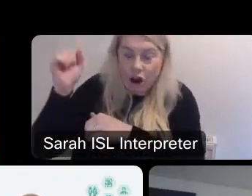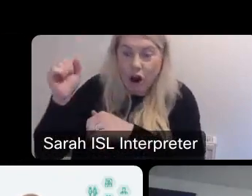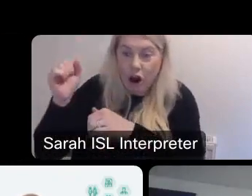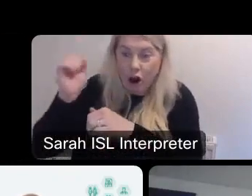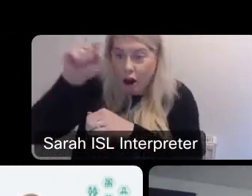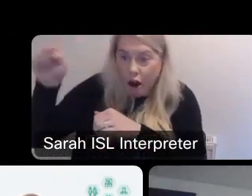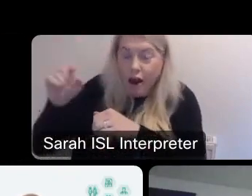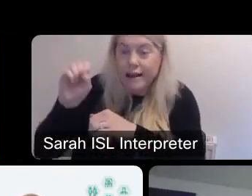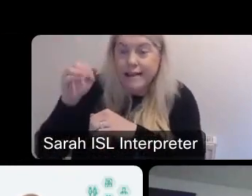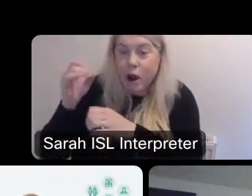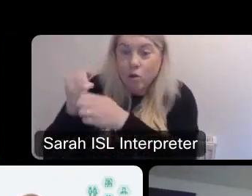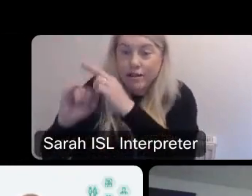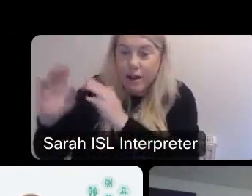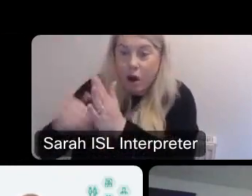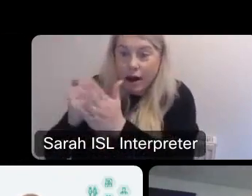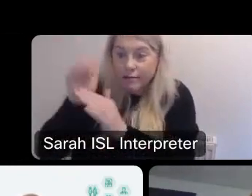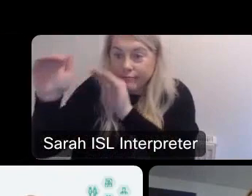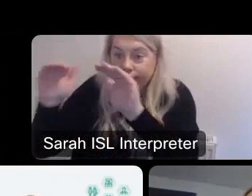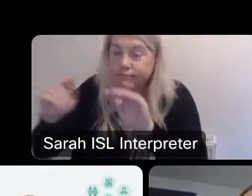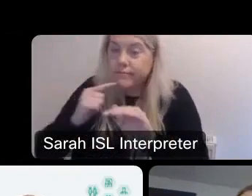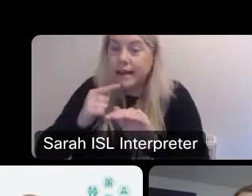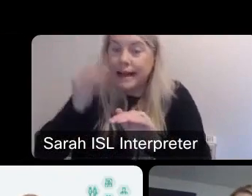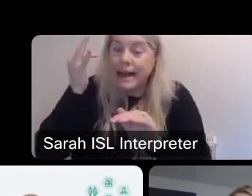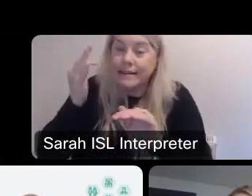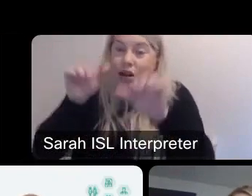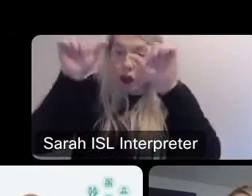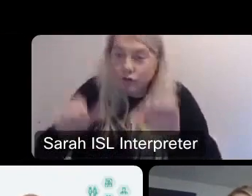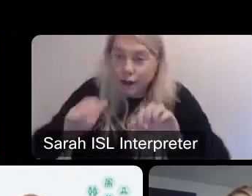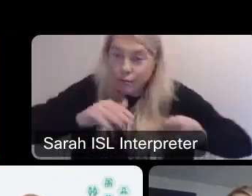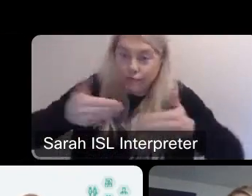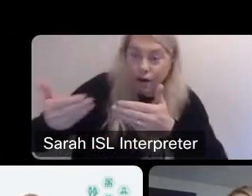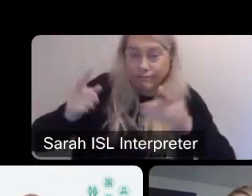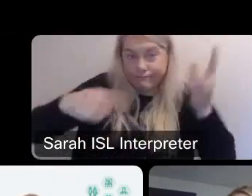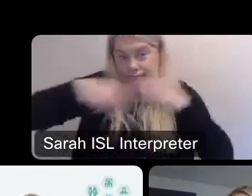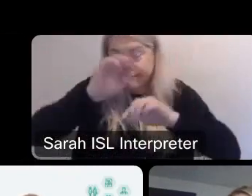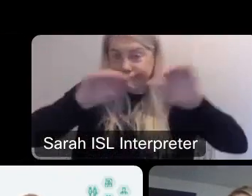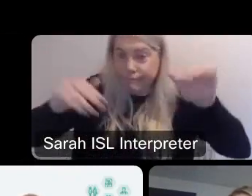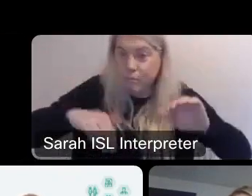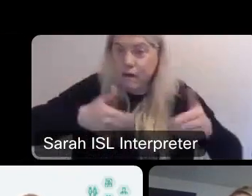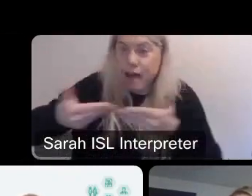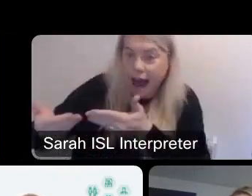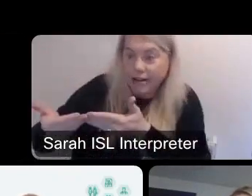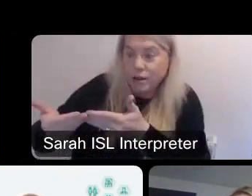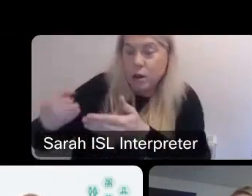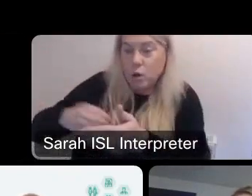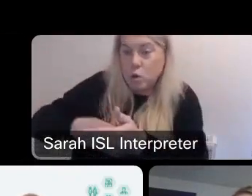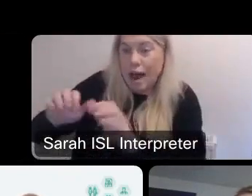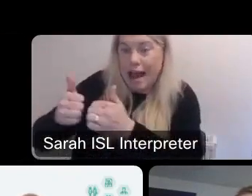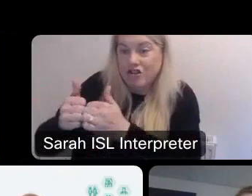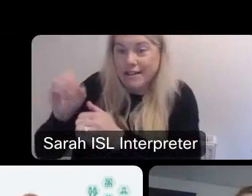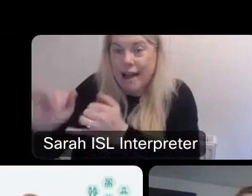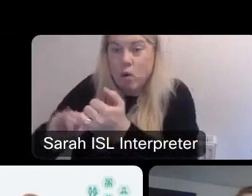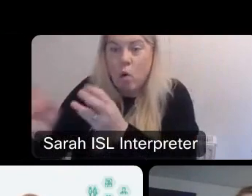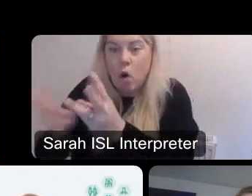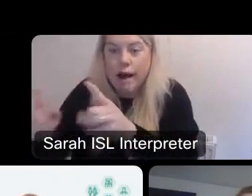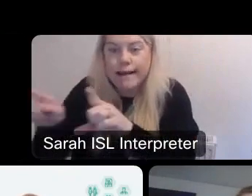that we would provide access to agency staff who are, say, working in the same ward or on the same floor as